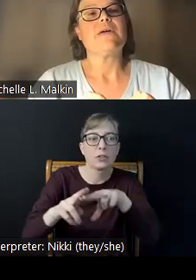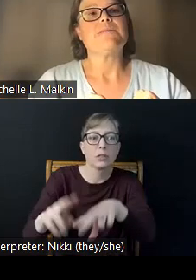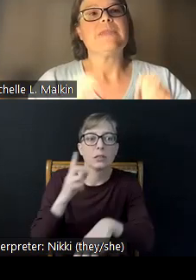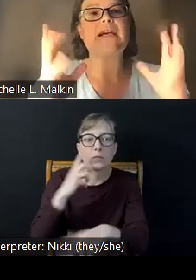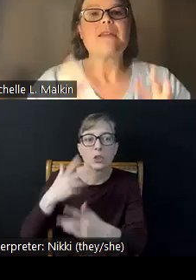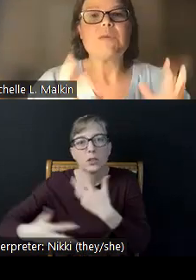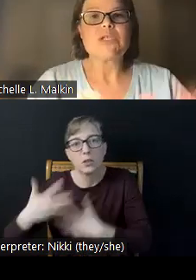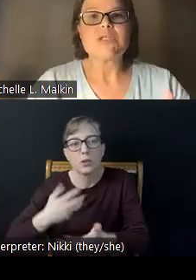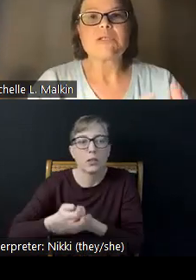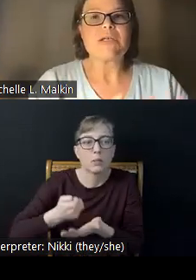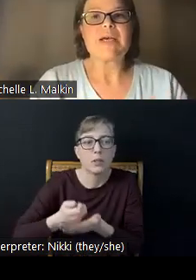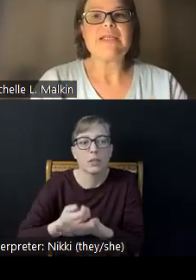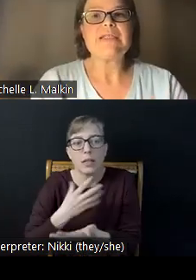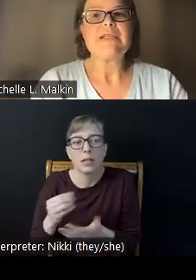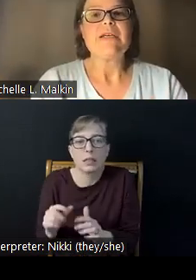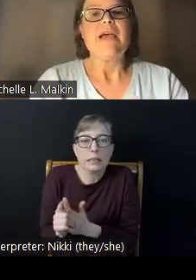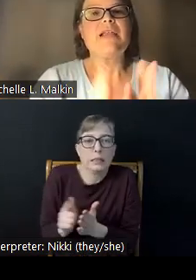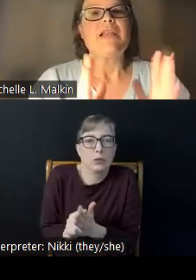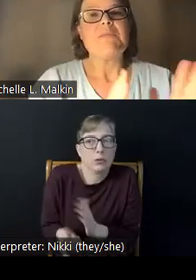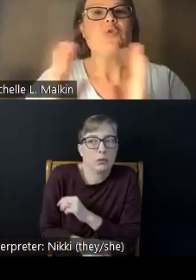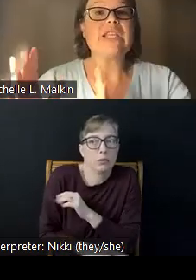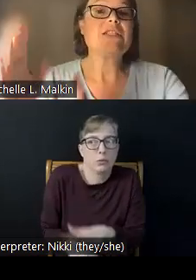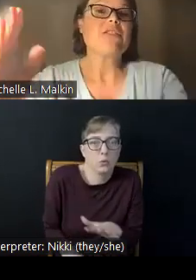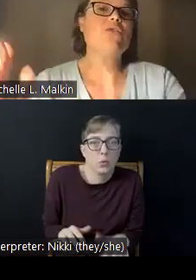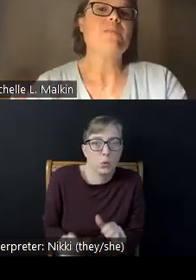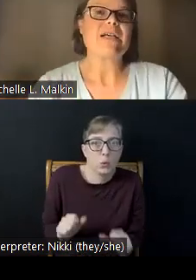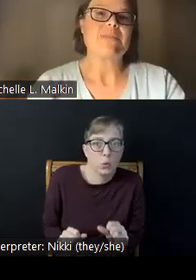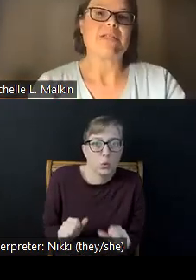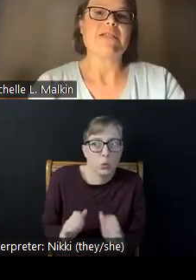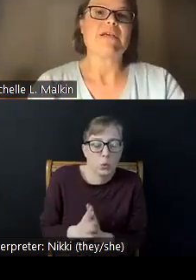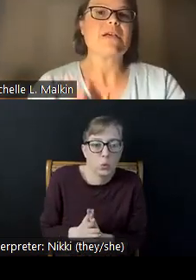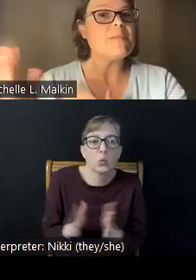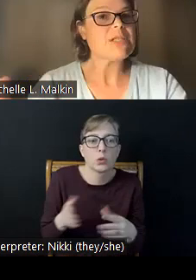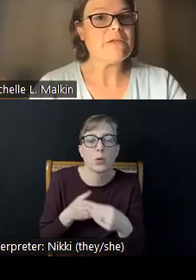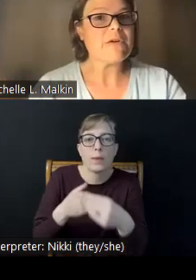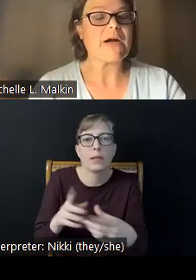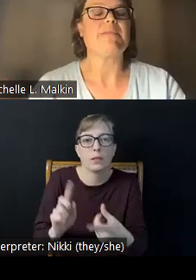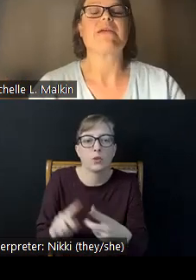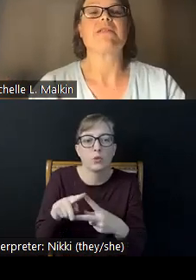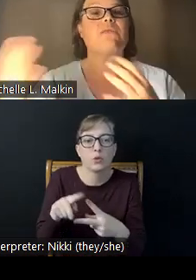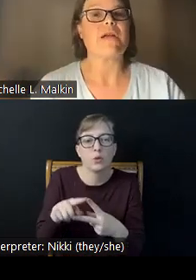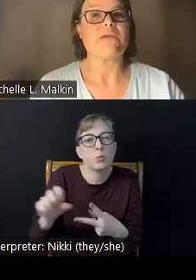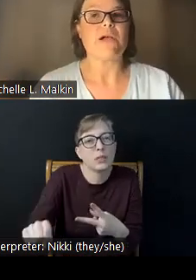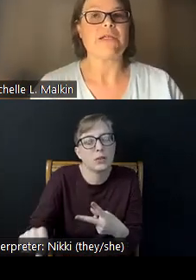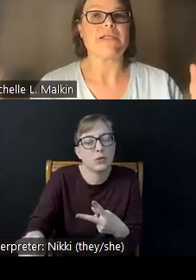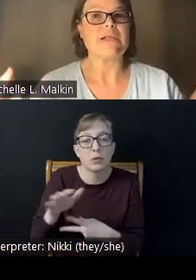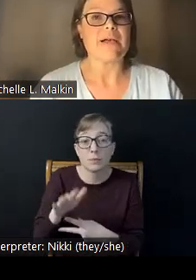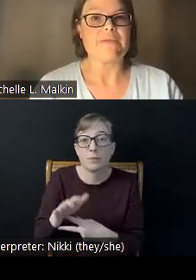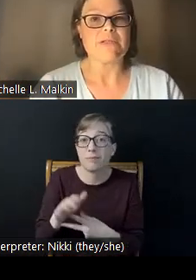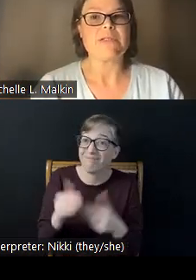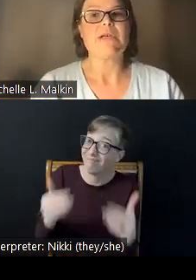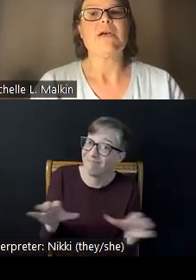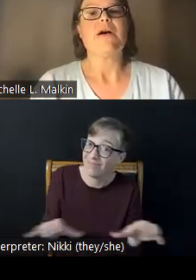of negative emotions caused by these. And that would lead to 2 possibilities: commission of a crime because they've run out of all these